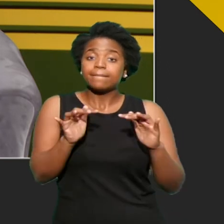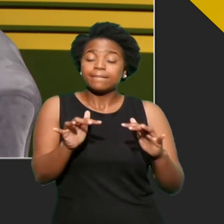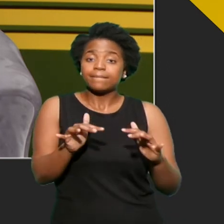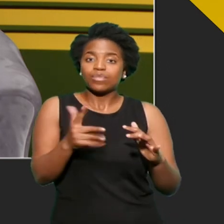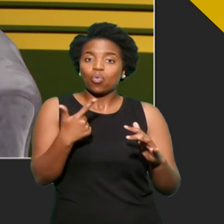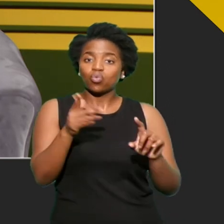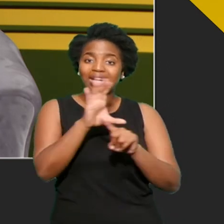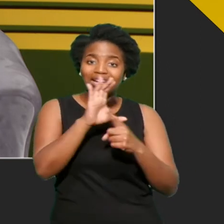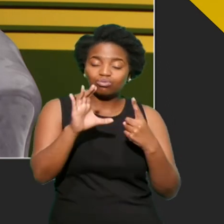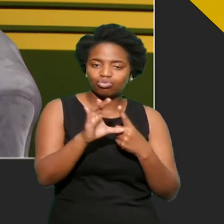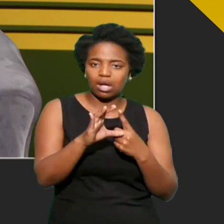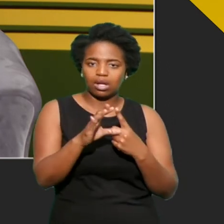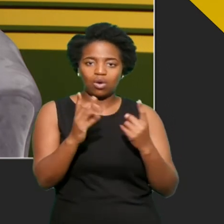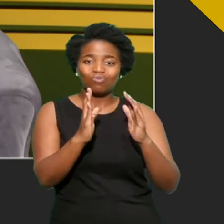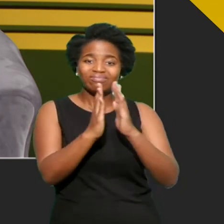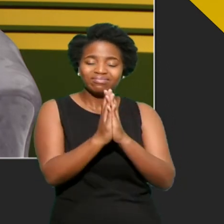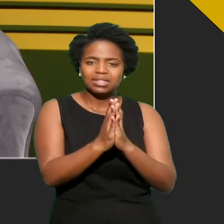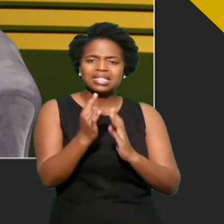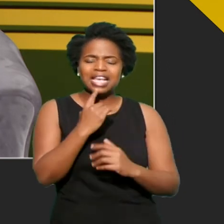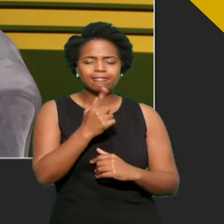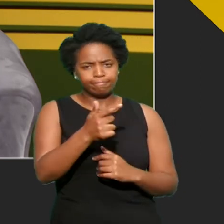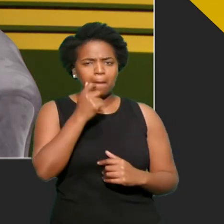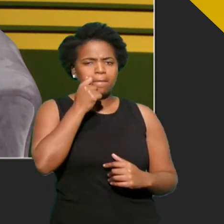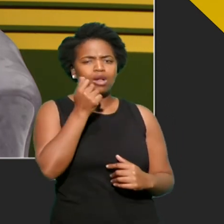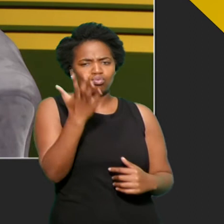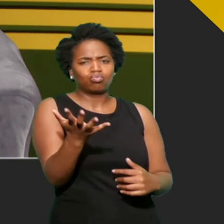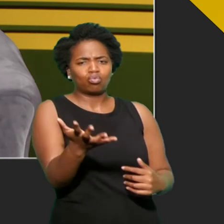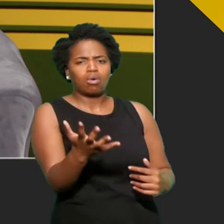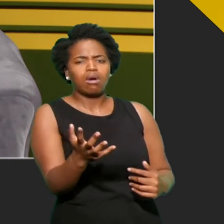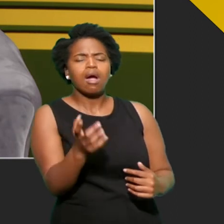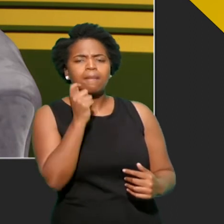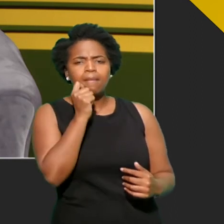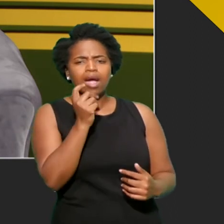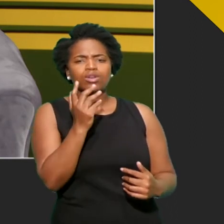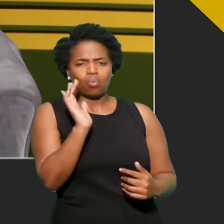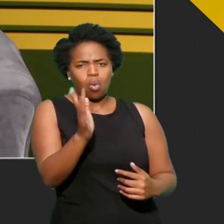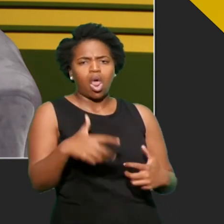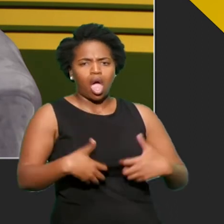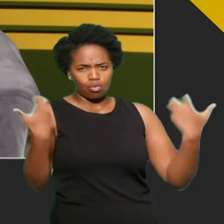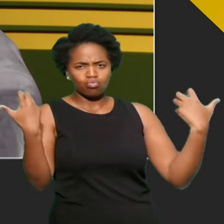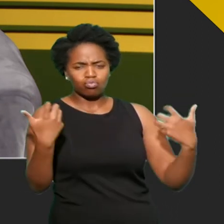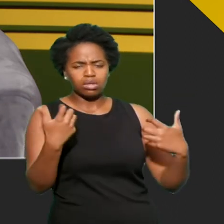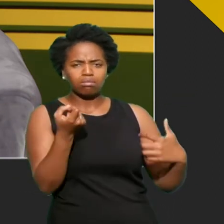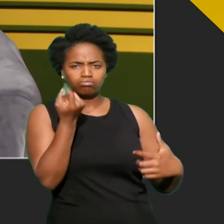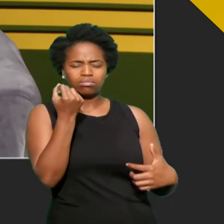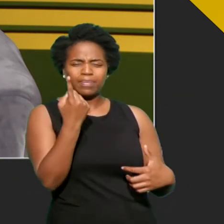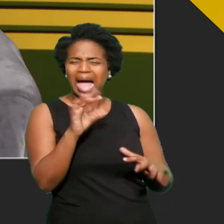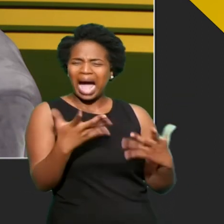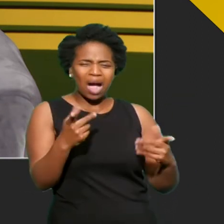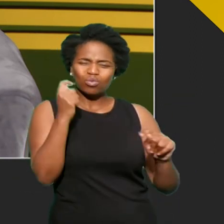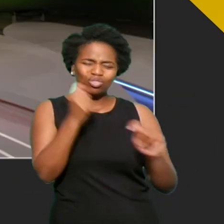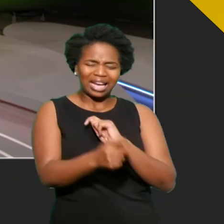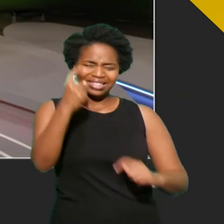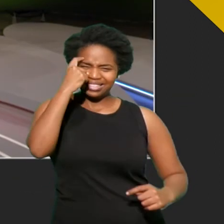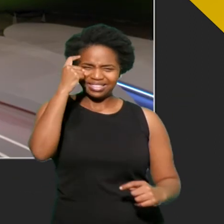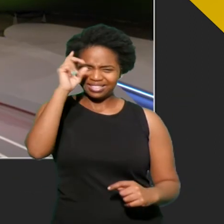culture, society, religion justifies this behavior modification. So how do we change those